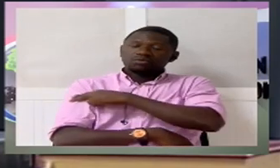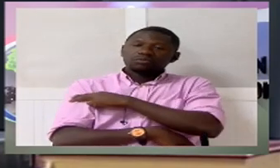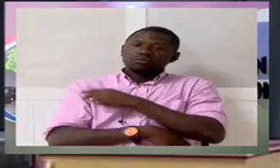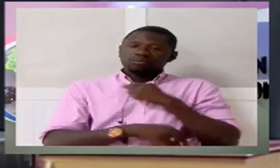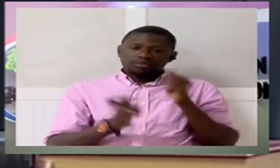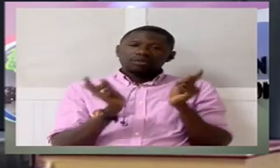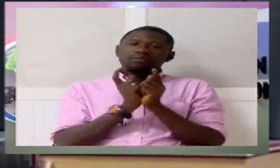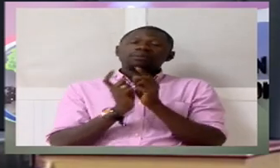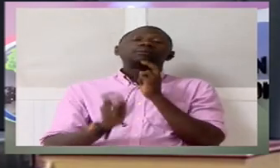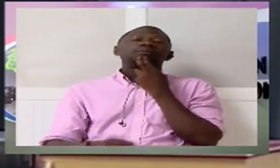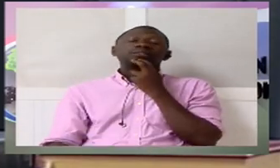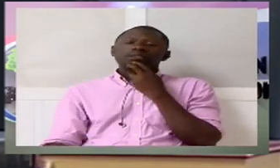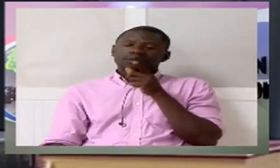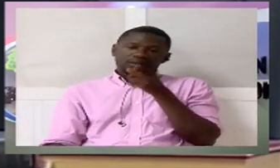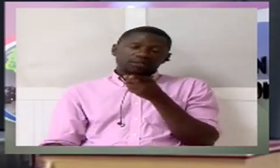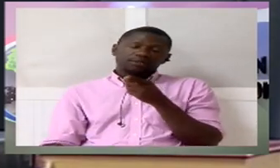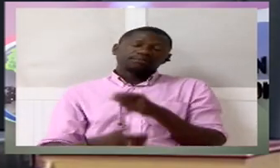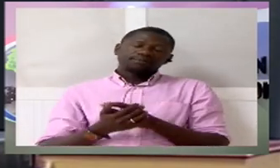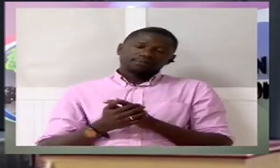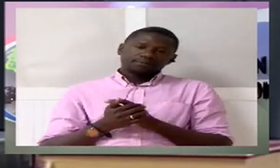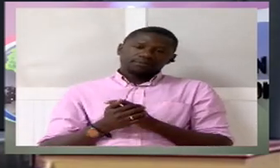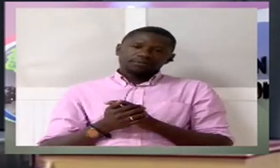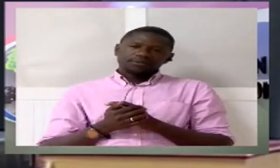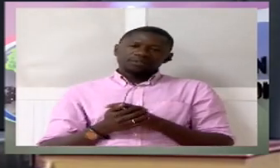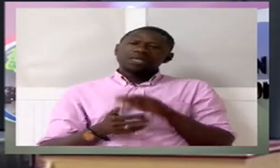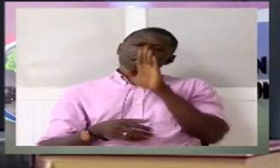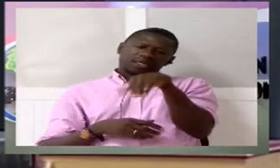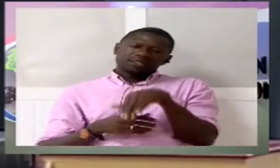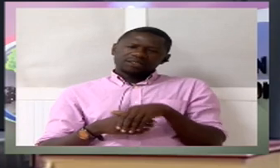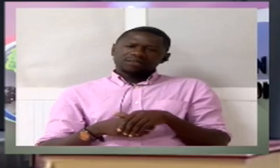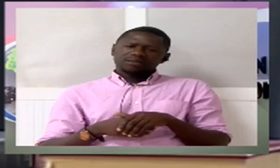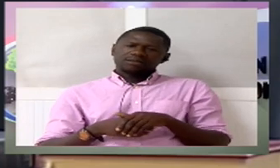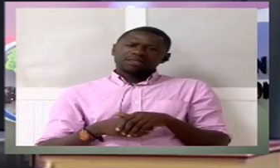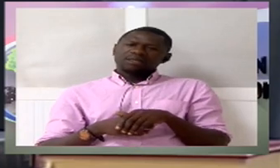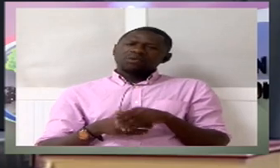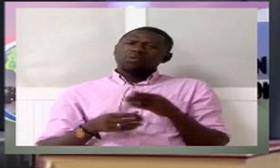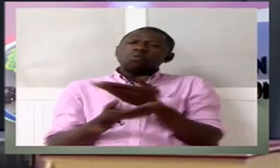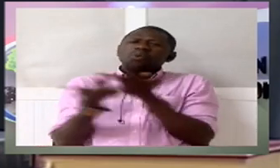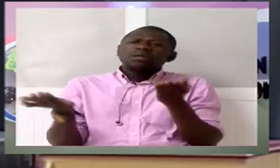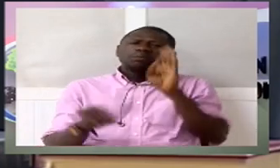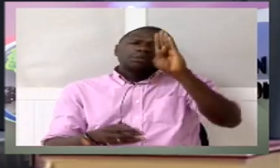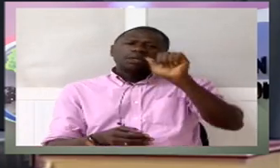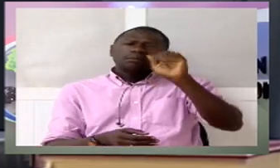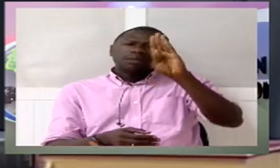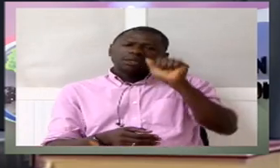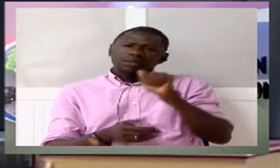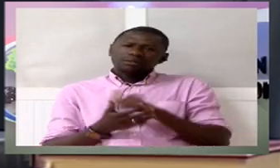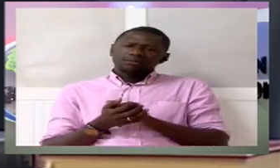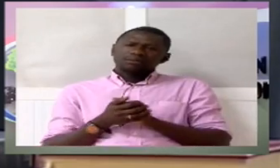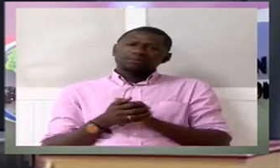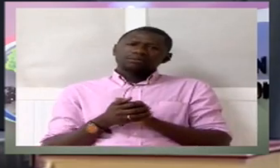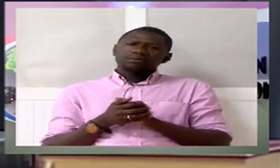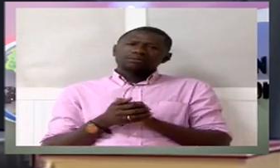I met up with his nephew. Bajabi. Baba le. I said to him, Bajabi, where is Baba?